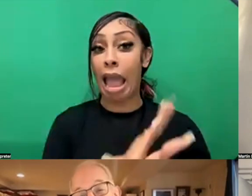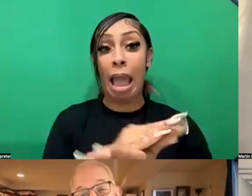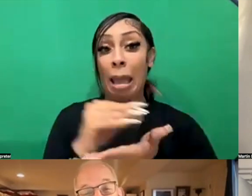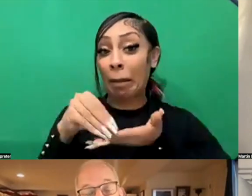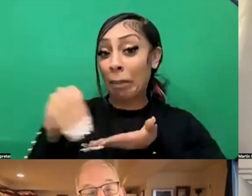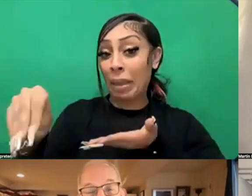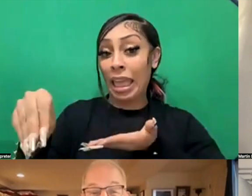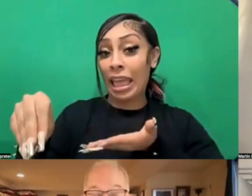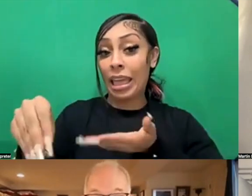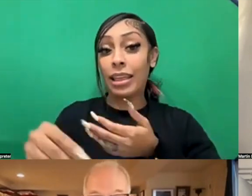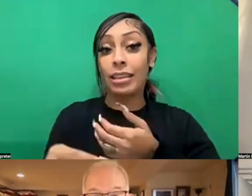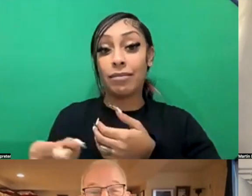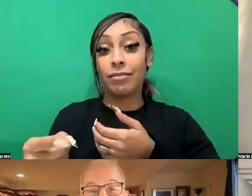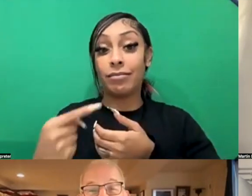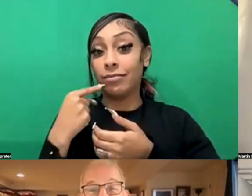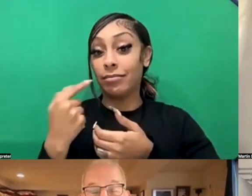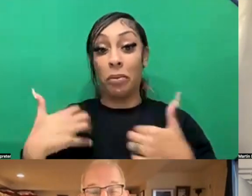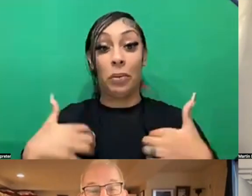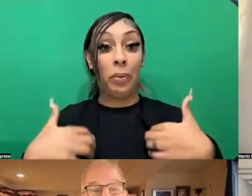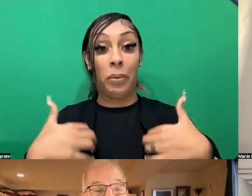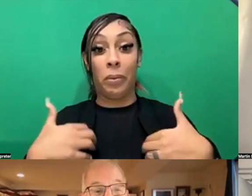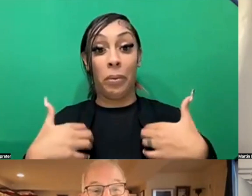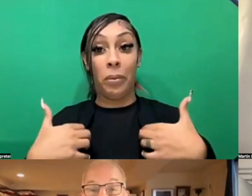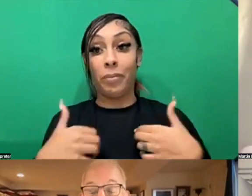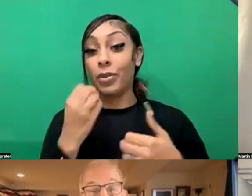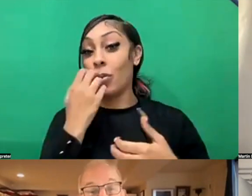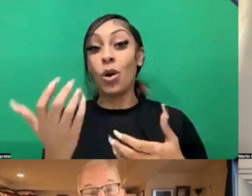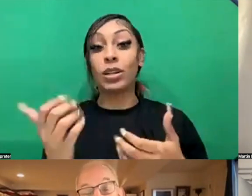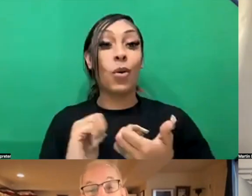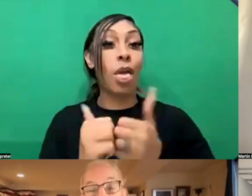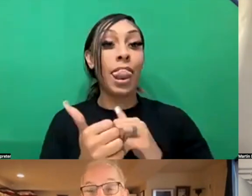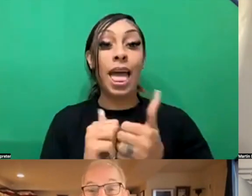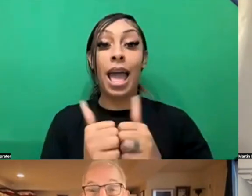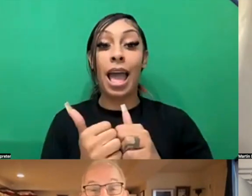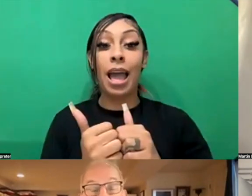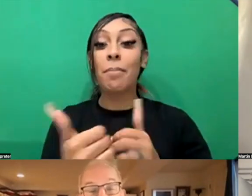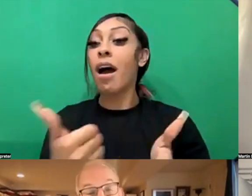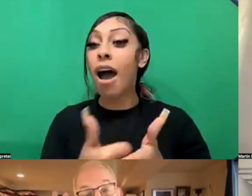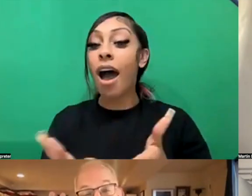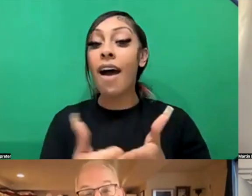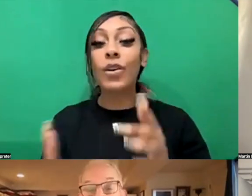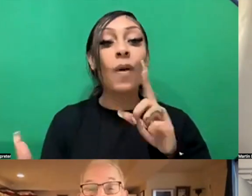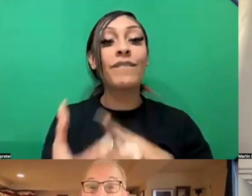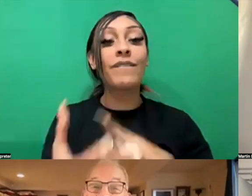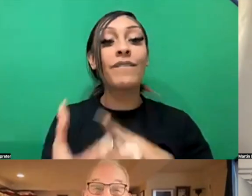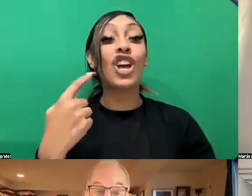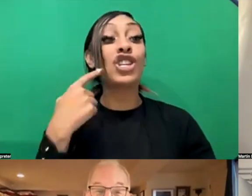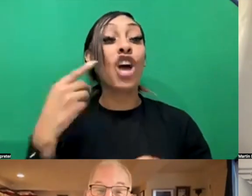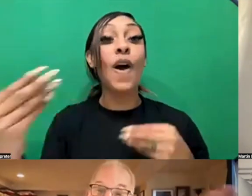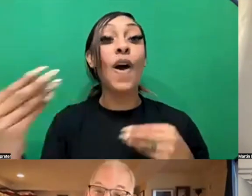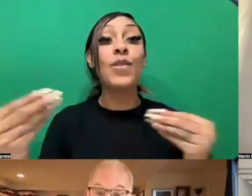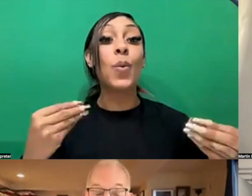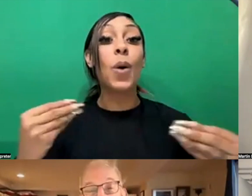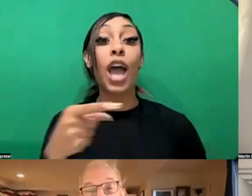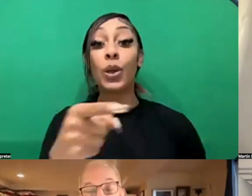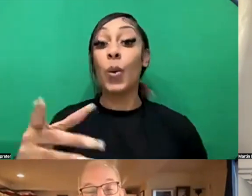bit. And they were just thrilled, and it was a wonderful collaboration. So often you find out that some of the software you